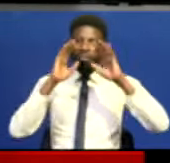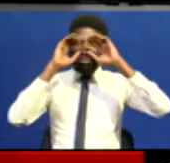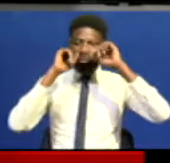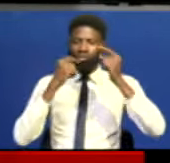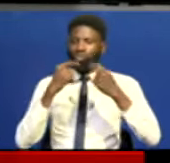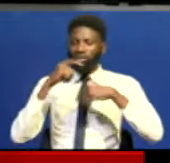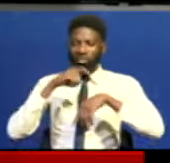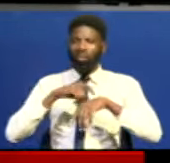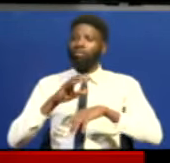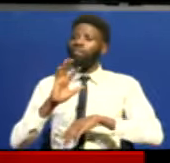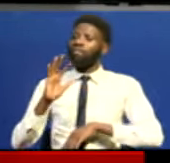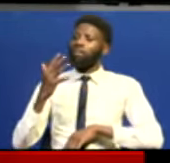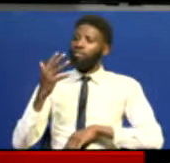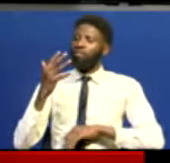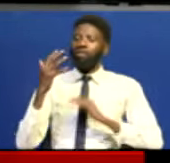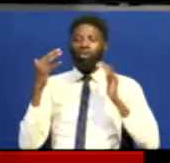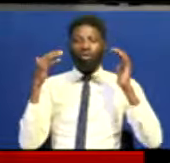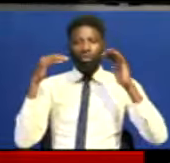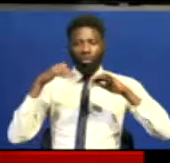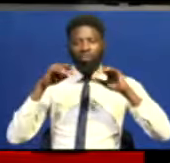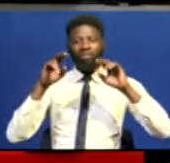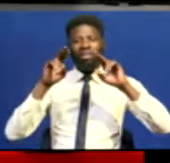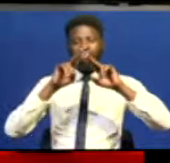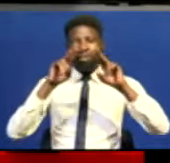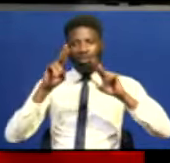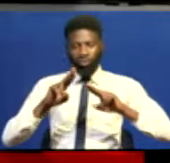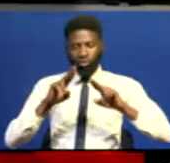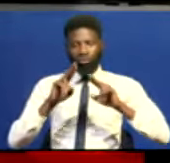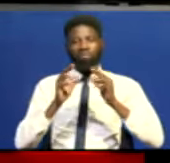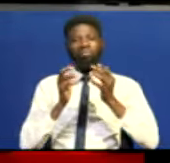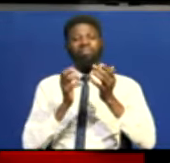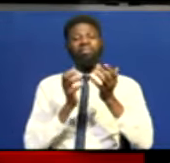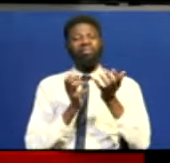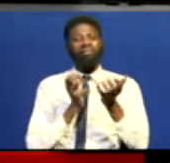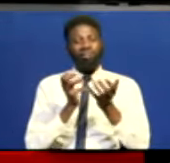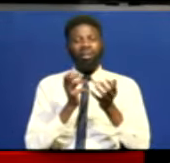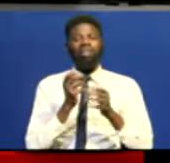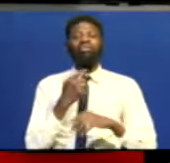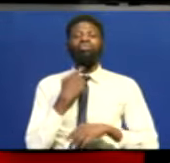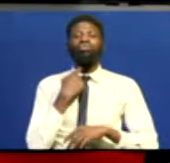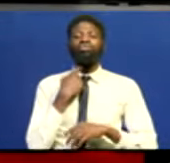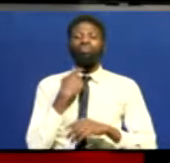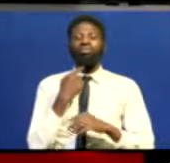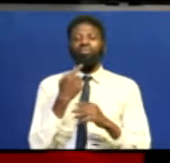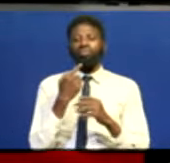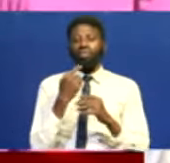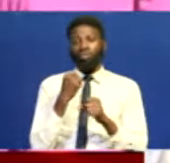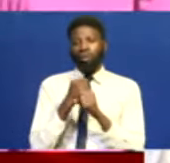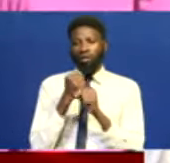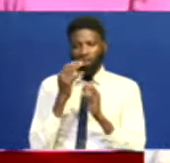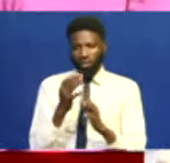5th Congress of the International Trade Union Confederation Africa held in Nairobi, Kenya.